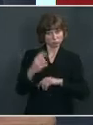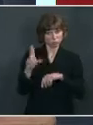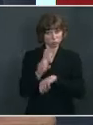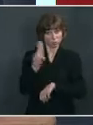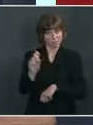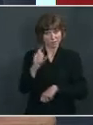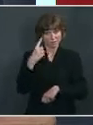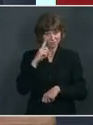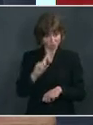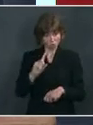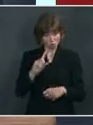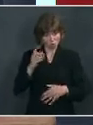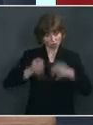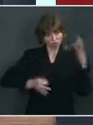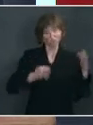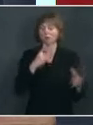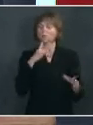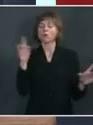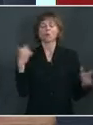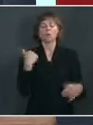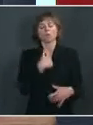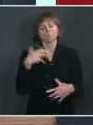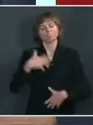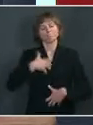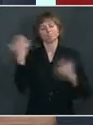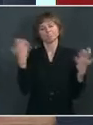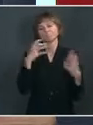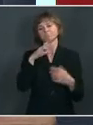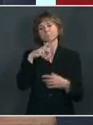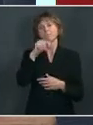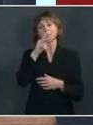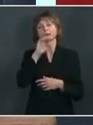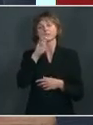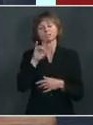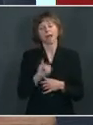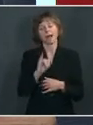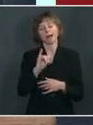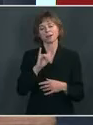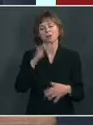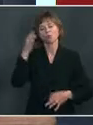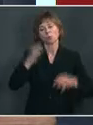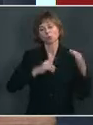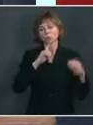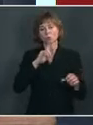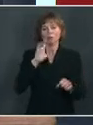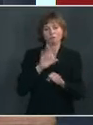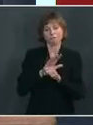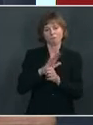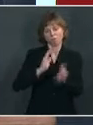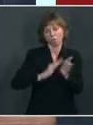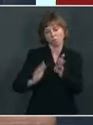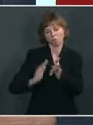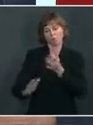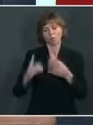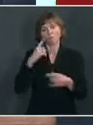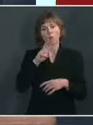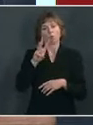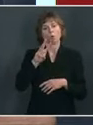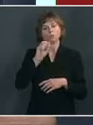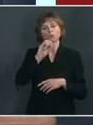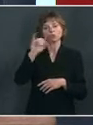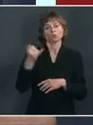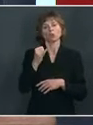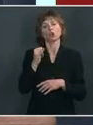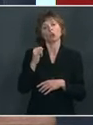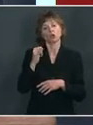is outraged by the Pakistani Supreme Court's decision to affirm the acquittals of those responsible for Wall Street Journal reporter Daniel